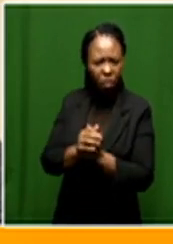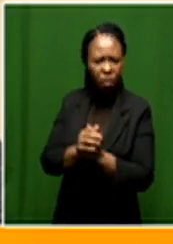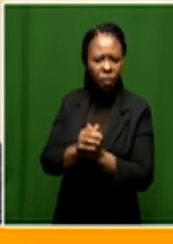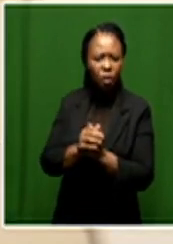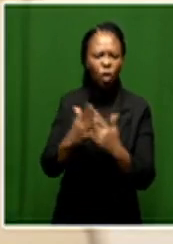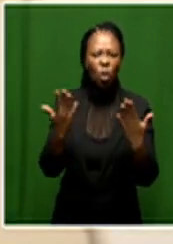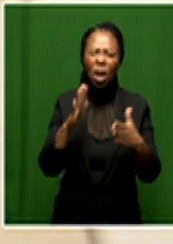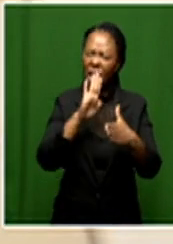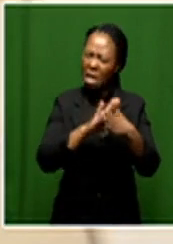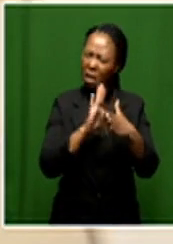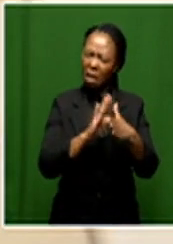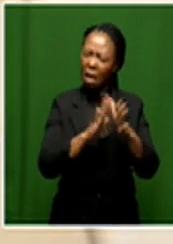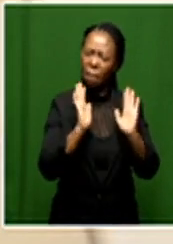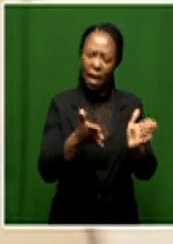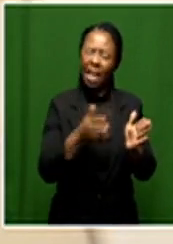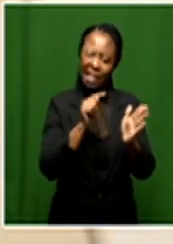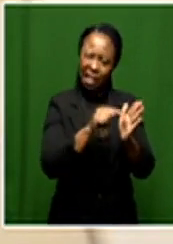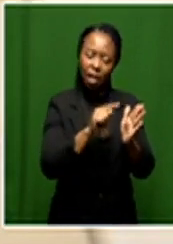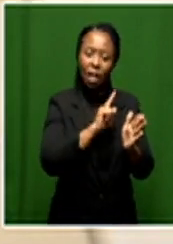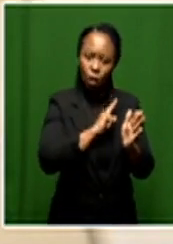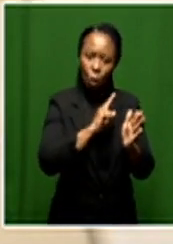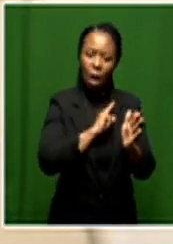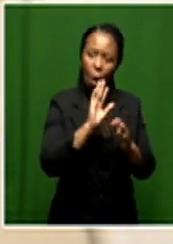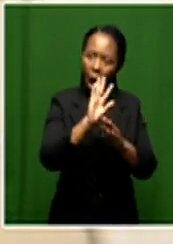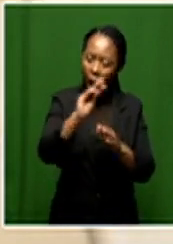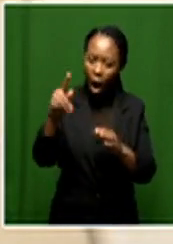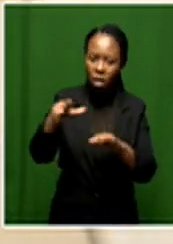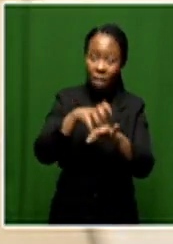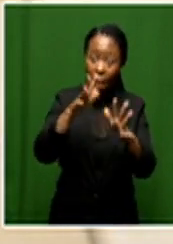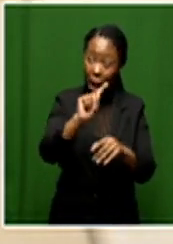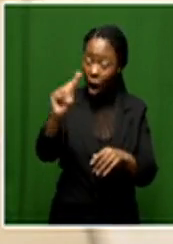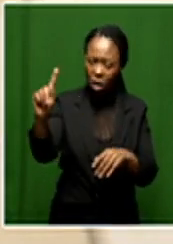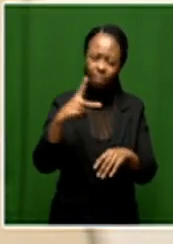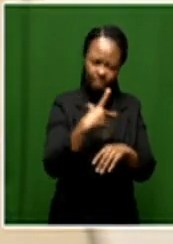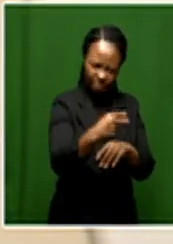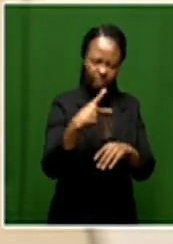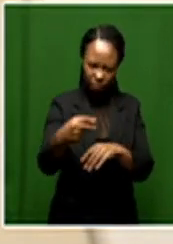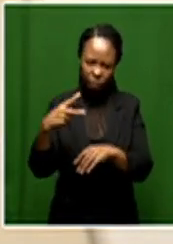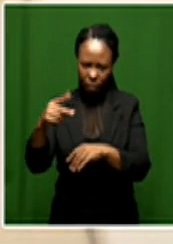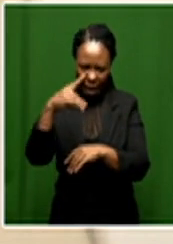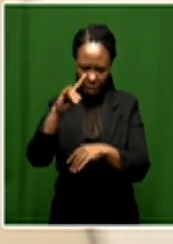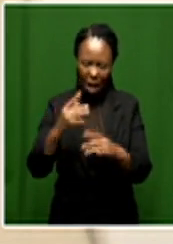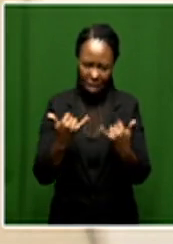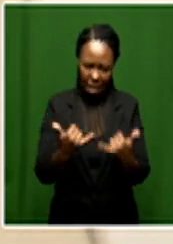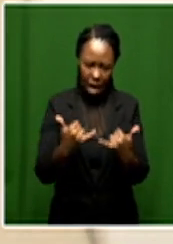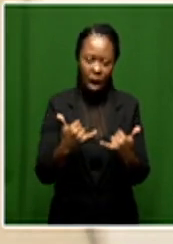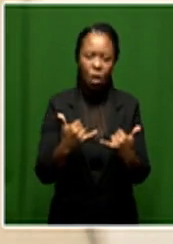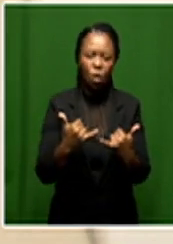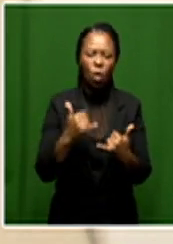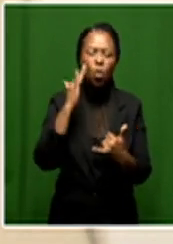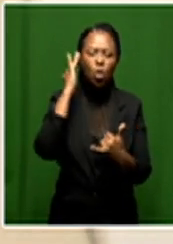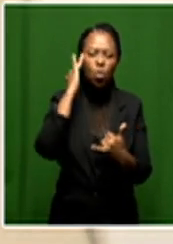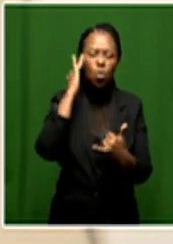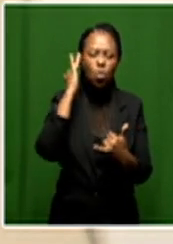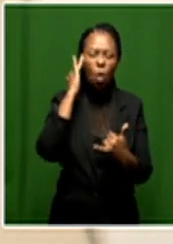That's the main reason why we urge farmers to vaccinate now. We have had good rains, and we know that there's going to be